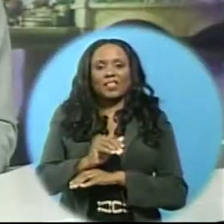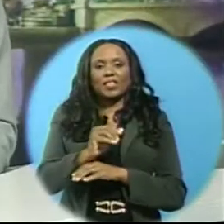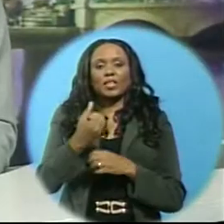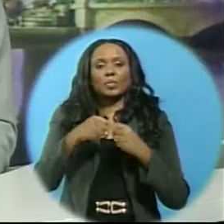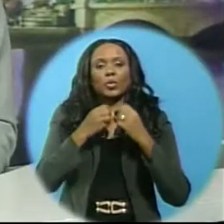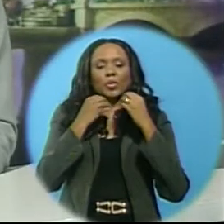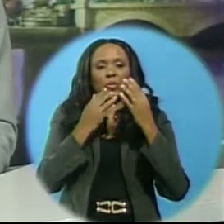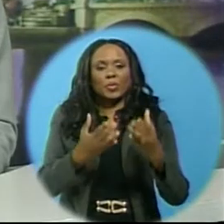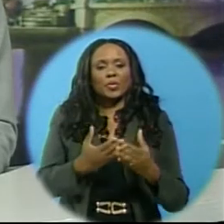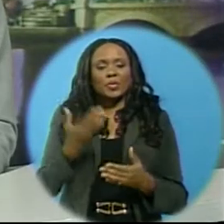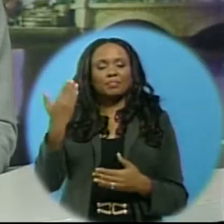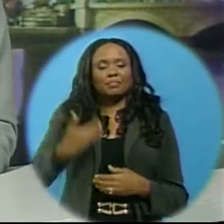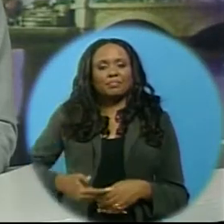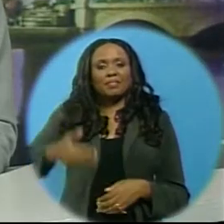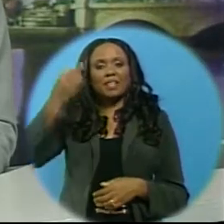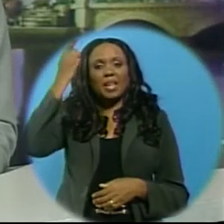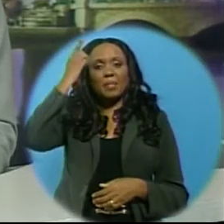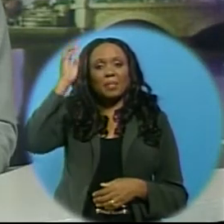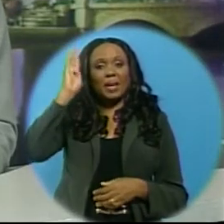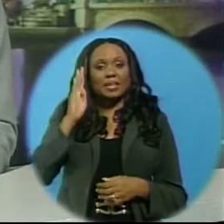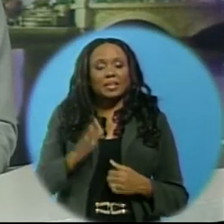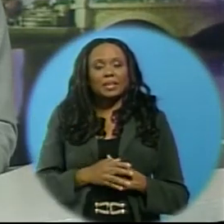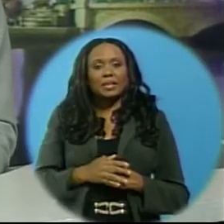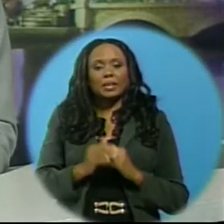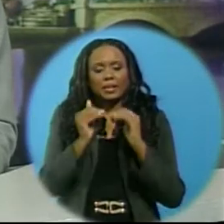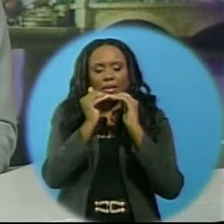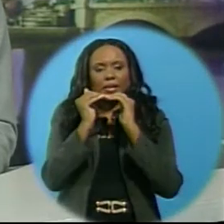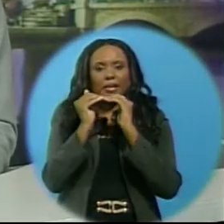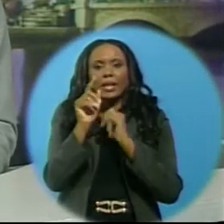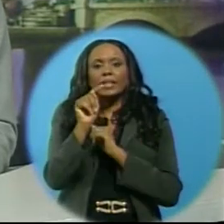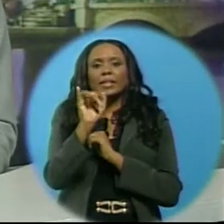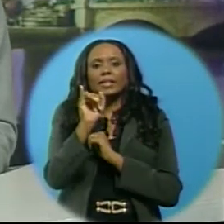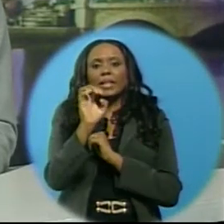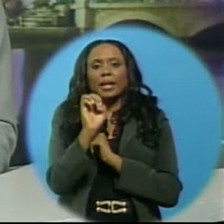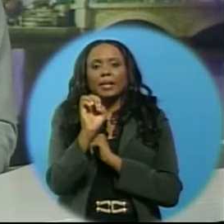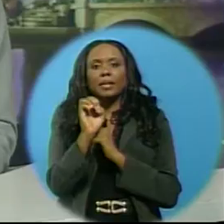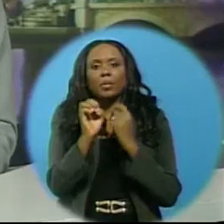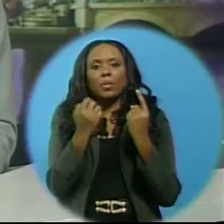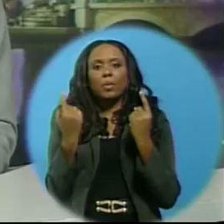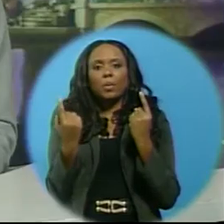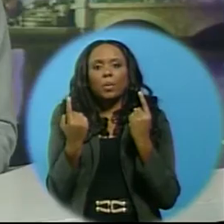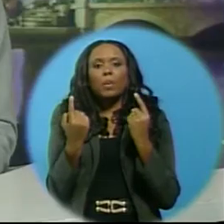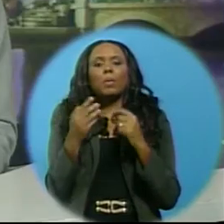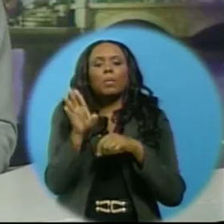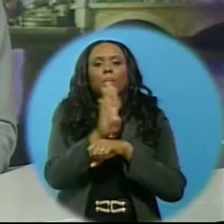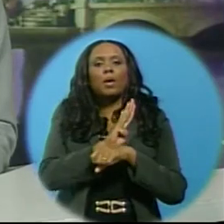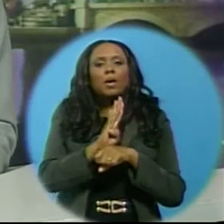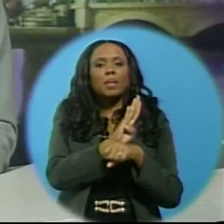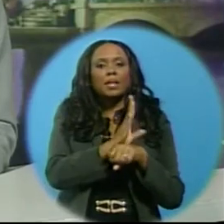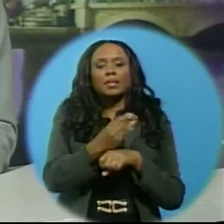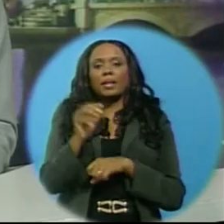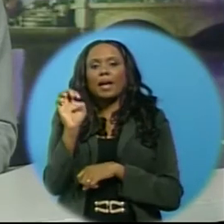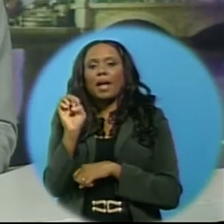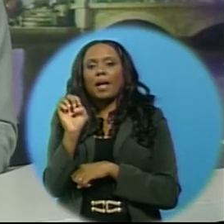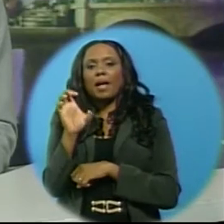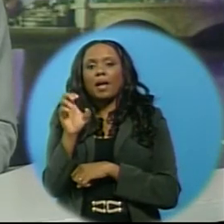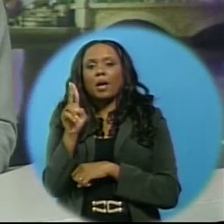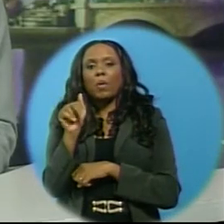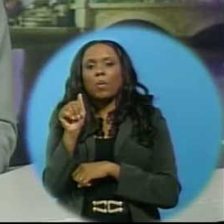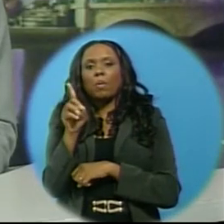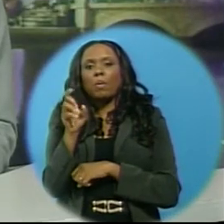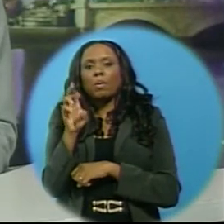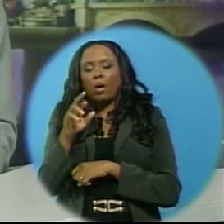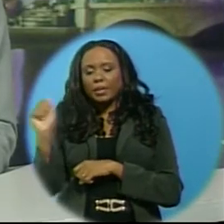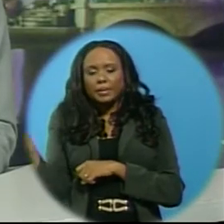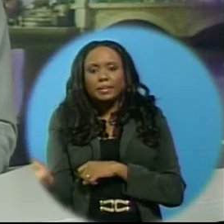Cbc Sports News, I'm Damien Best. It's tied at 1-1 in the Davis Cup matchup between Barbados and Ecuador at the tennis center in